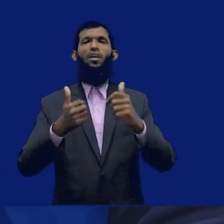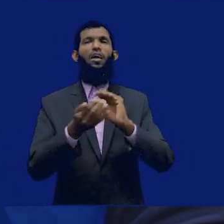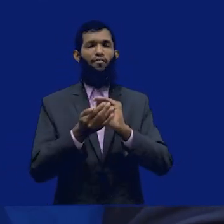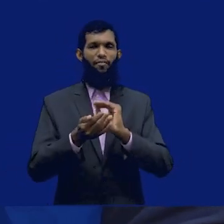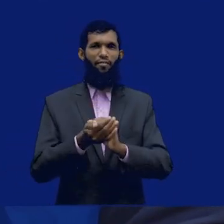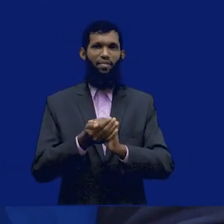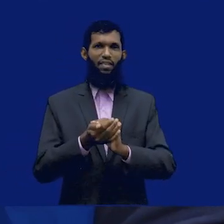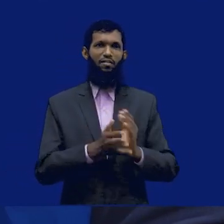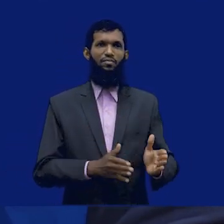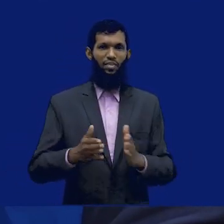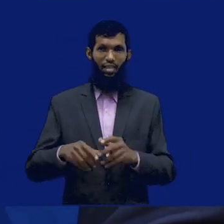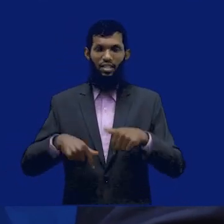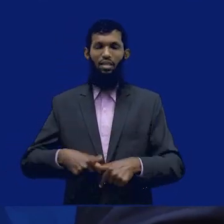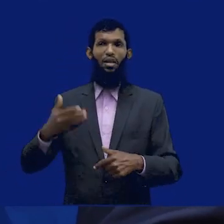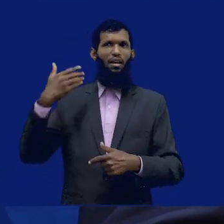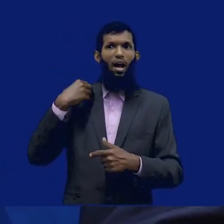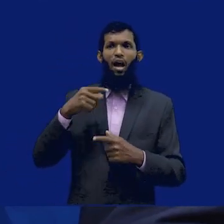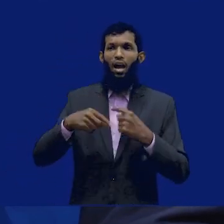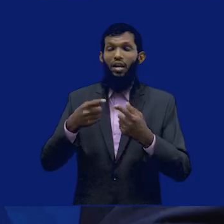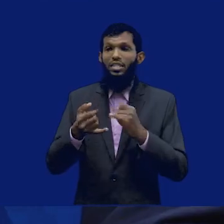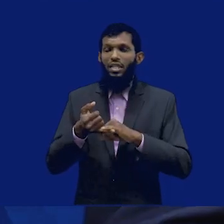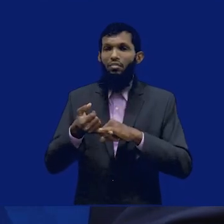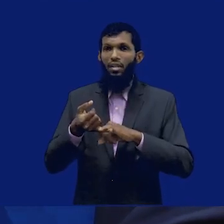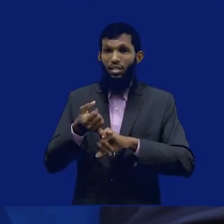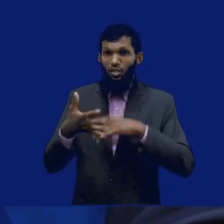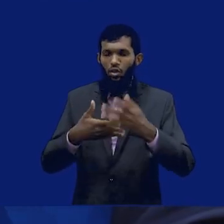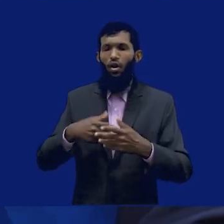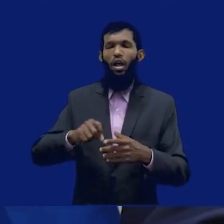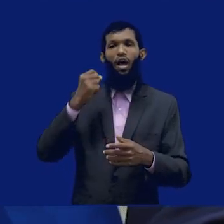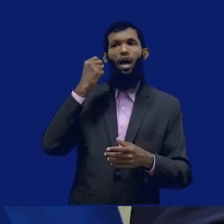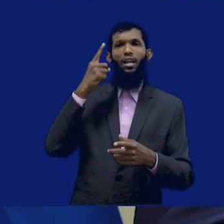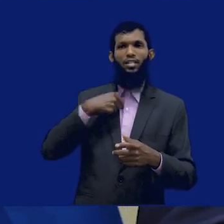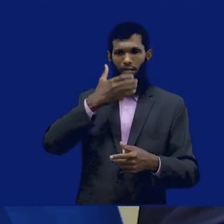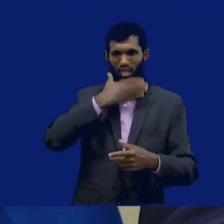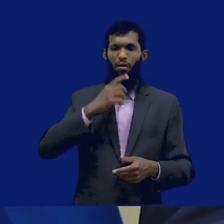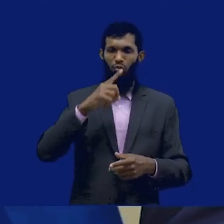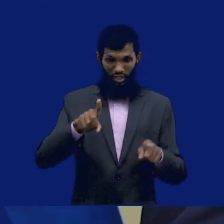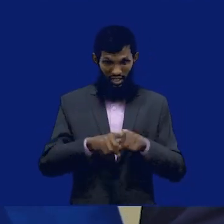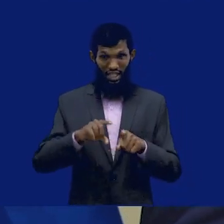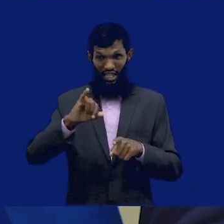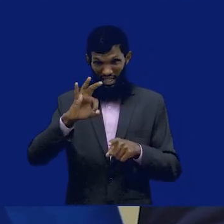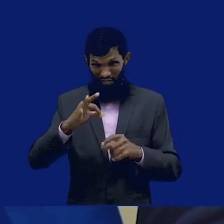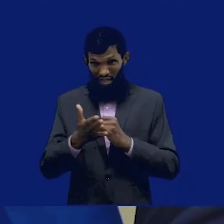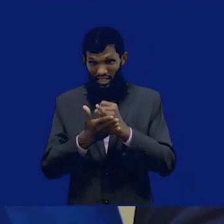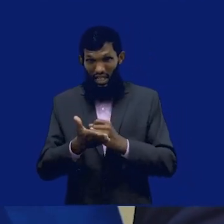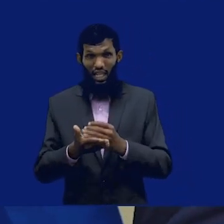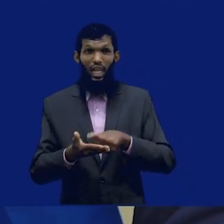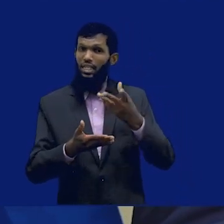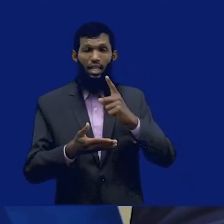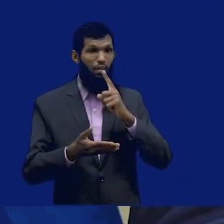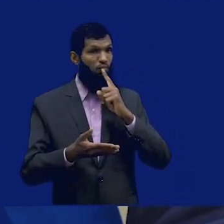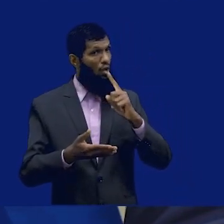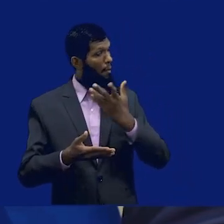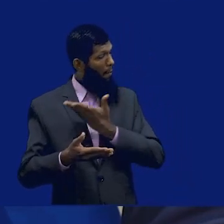zakat. From this, the scholars of Islam actually derive the ruling that anyone who refuses to pay